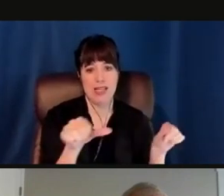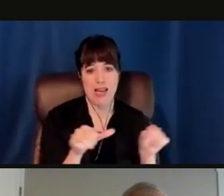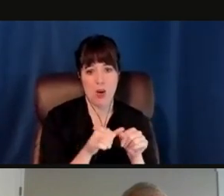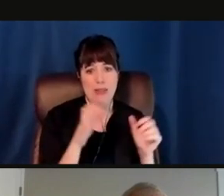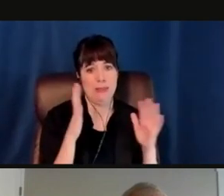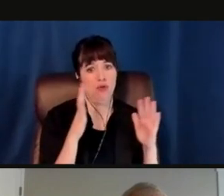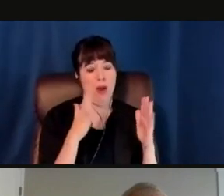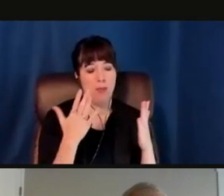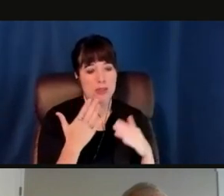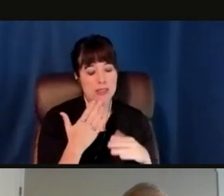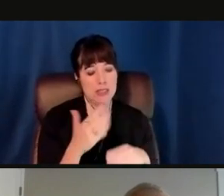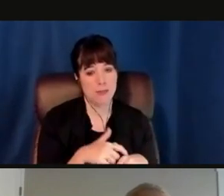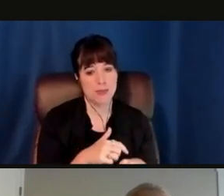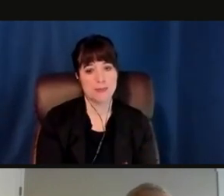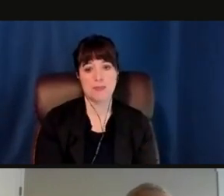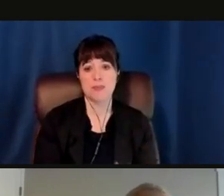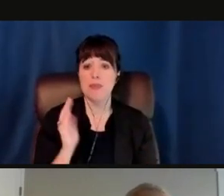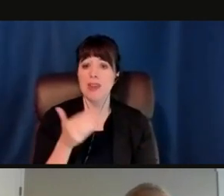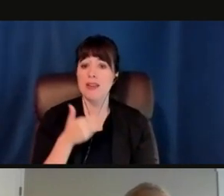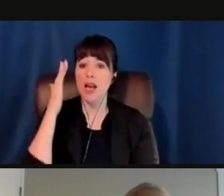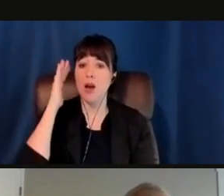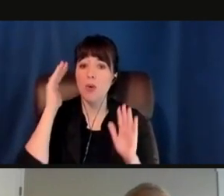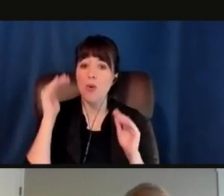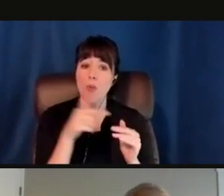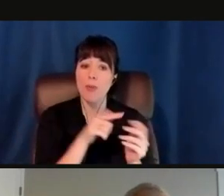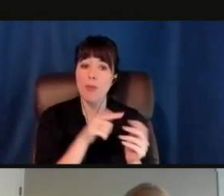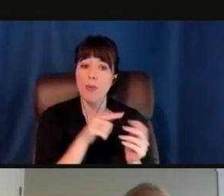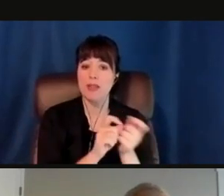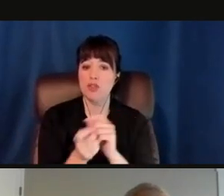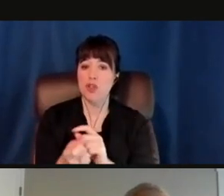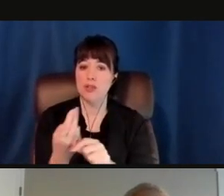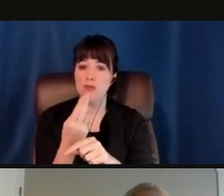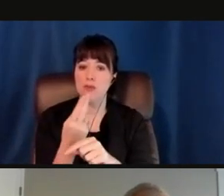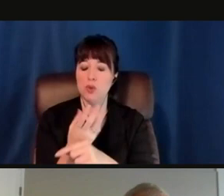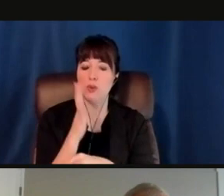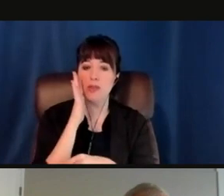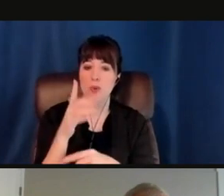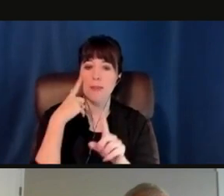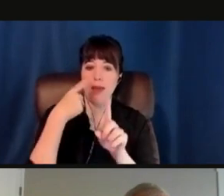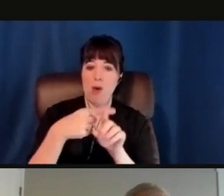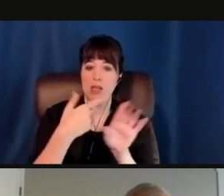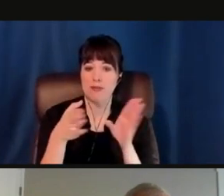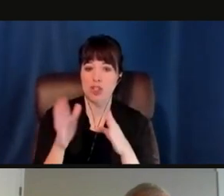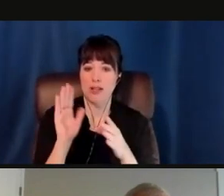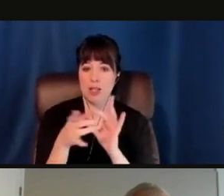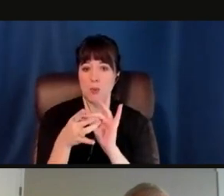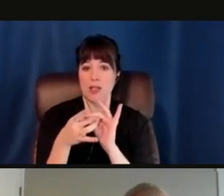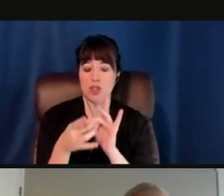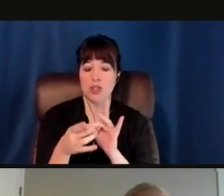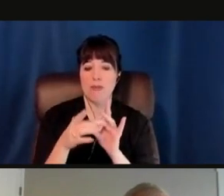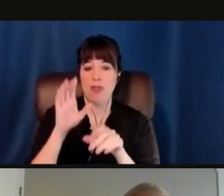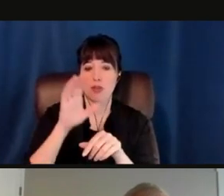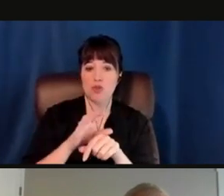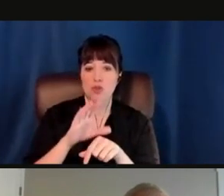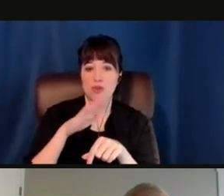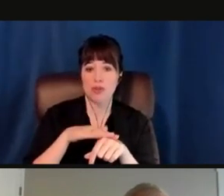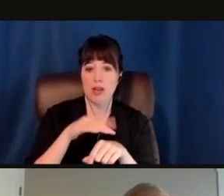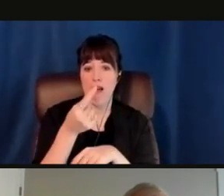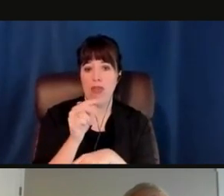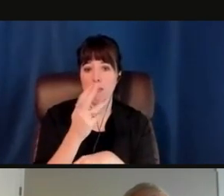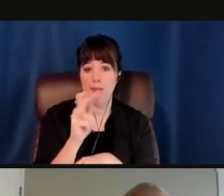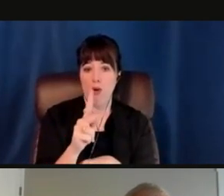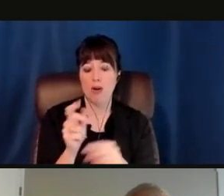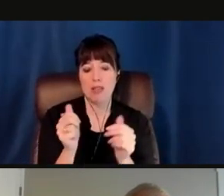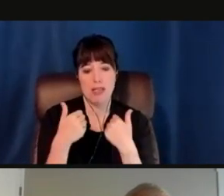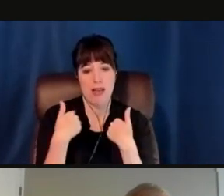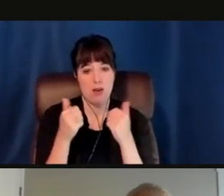at times. It is our hope that this change of usage will make a positive shift in the relationship that Church at the Park has had with the surrounding neighbors